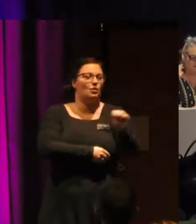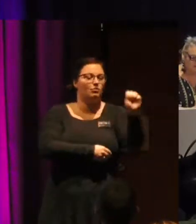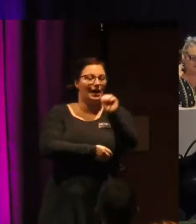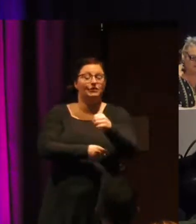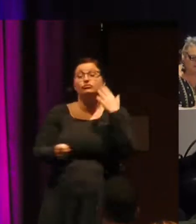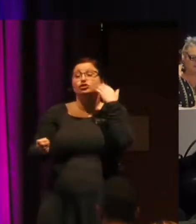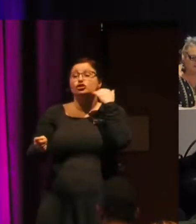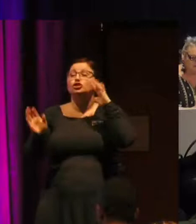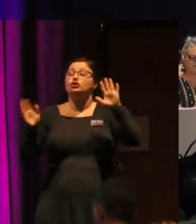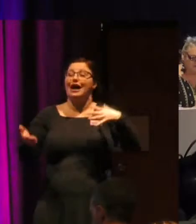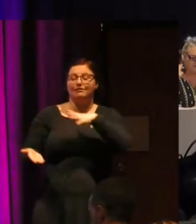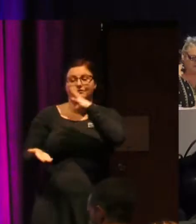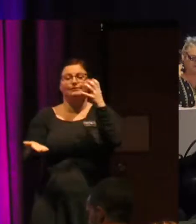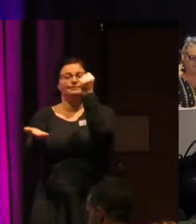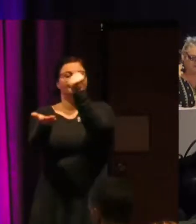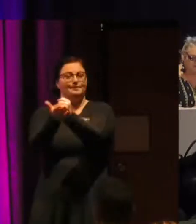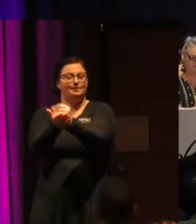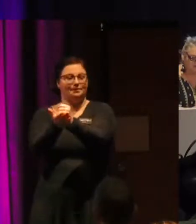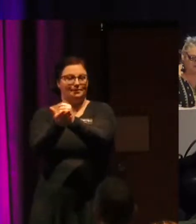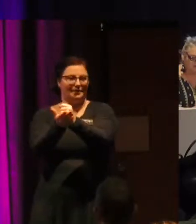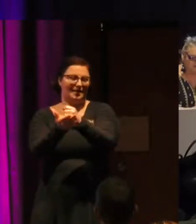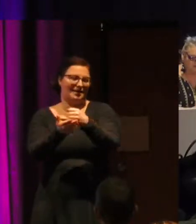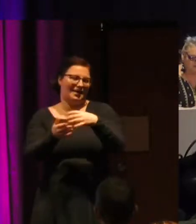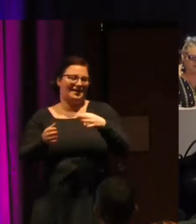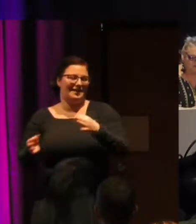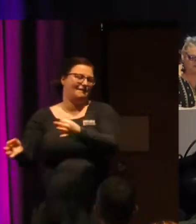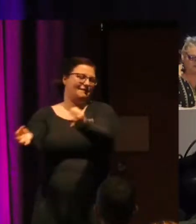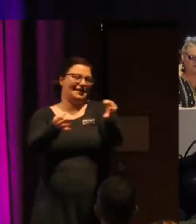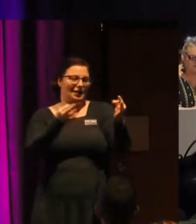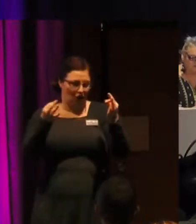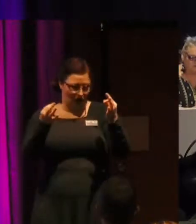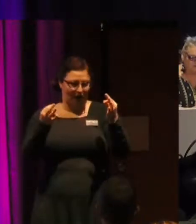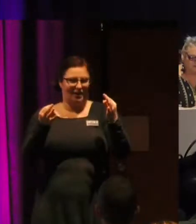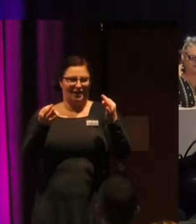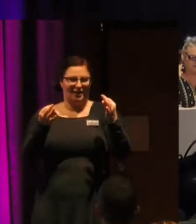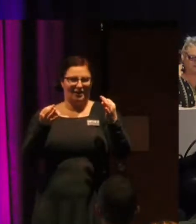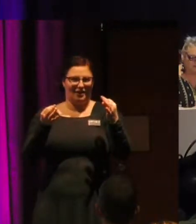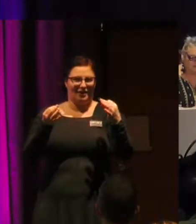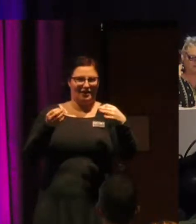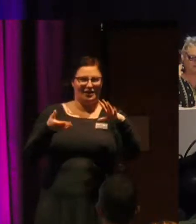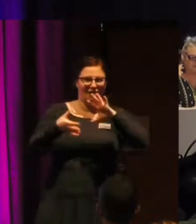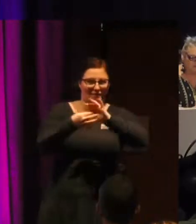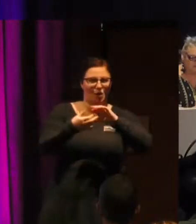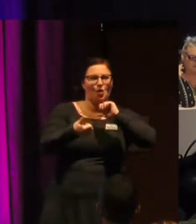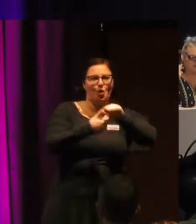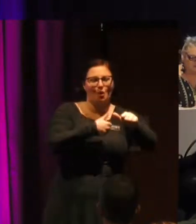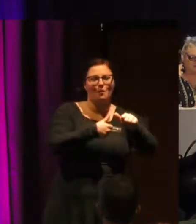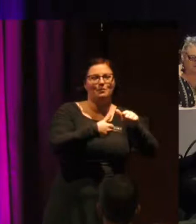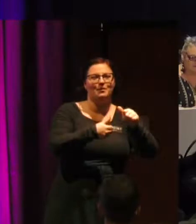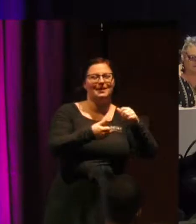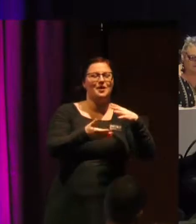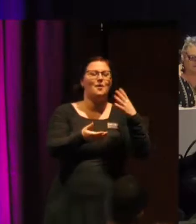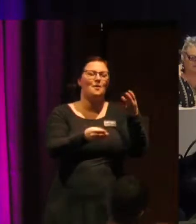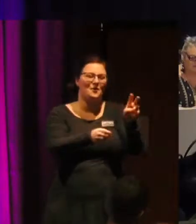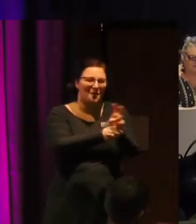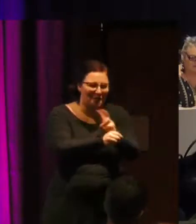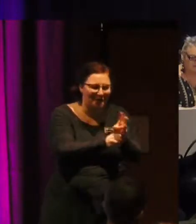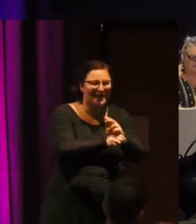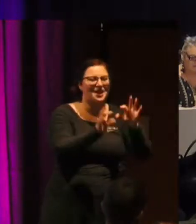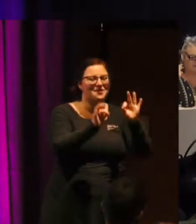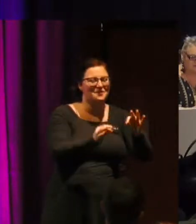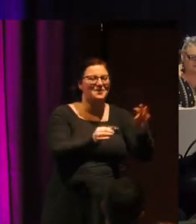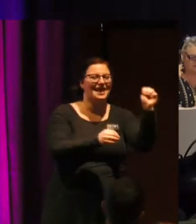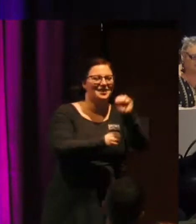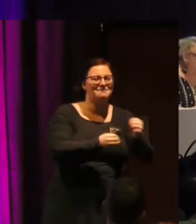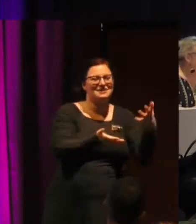federal government mandated commission which looks at the situation in Europe in regards to human rights and fundamental rights. And